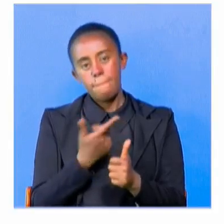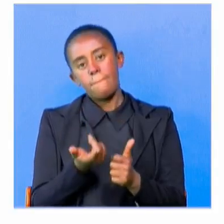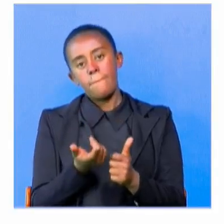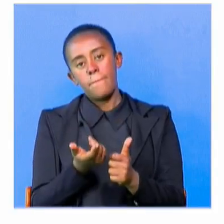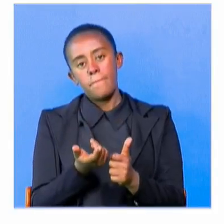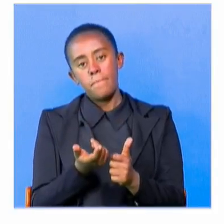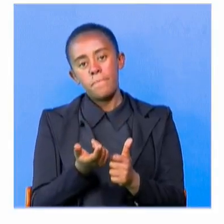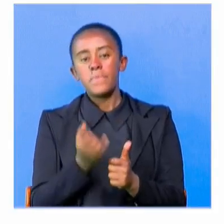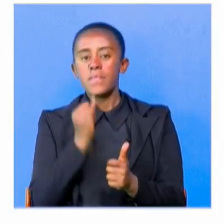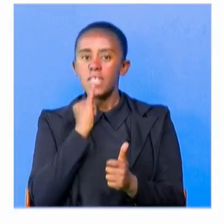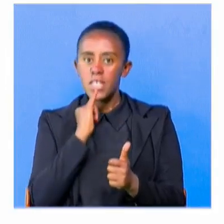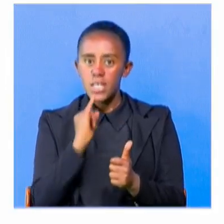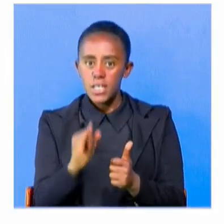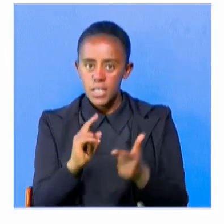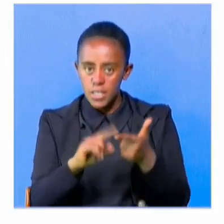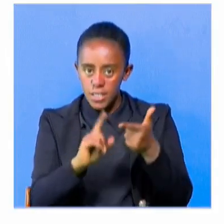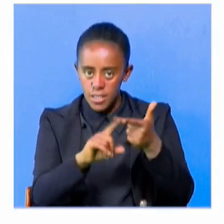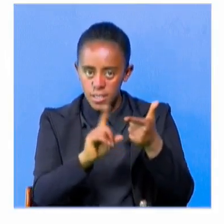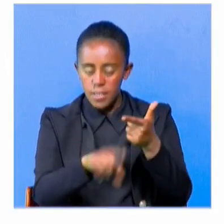is,